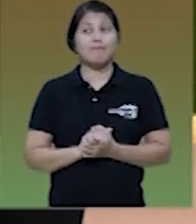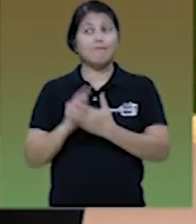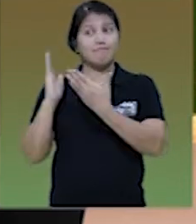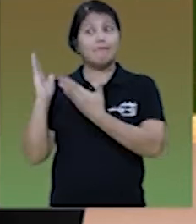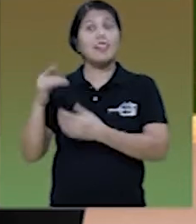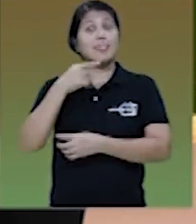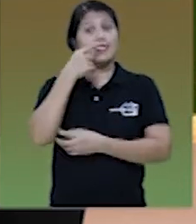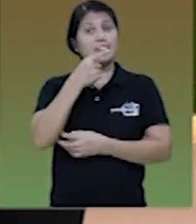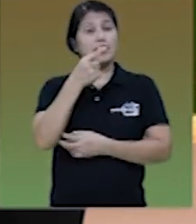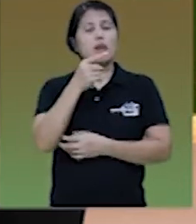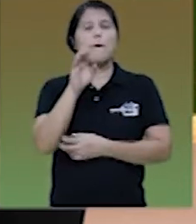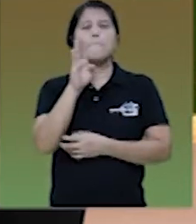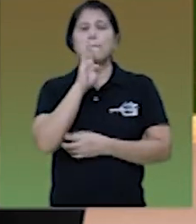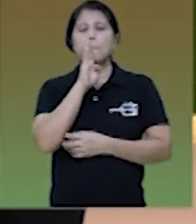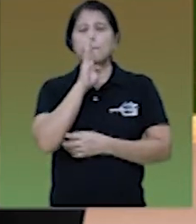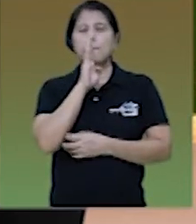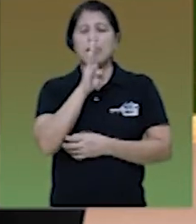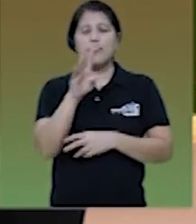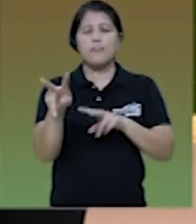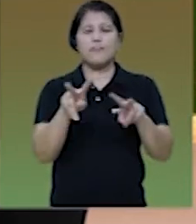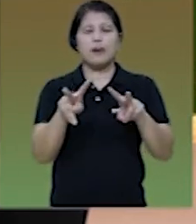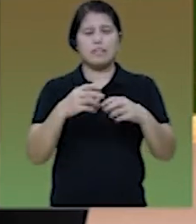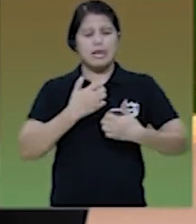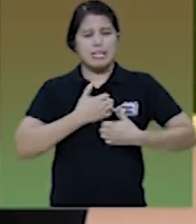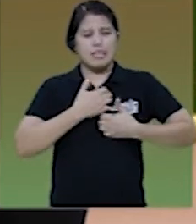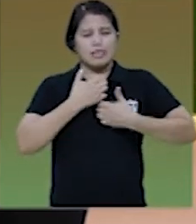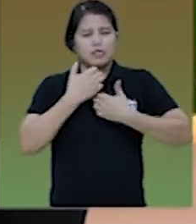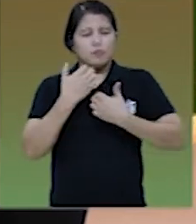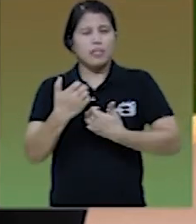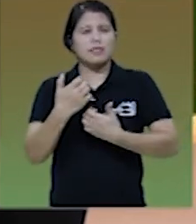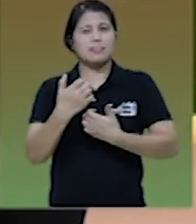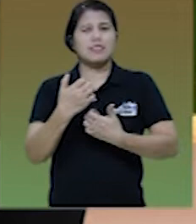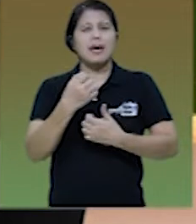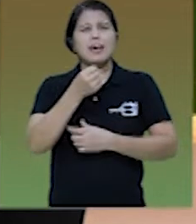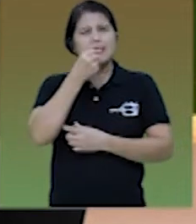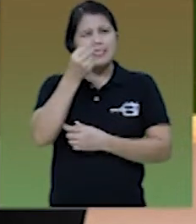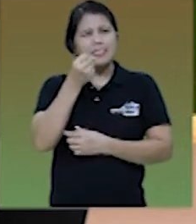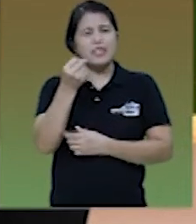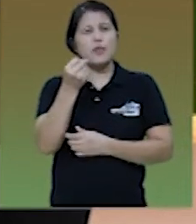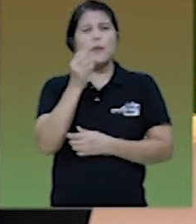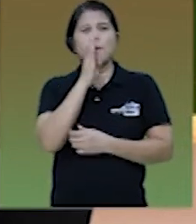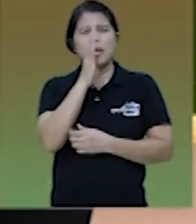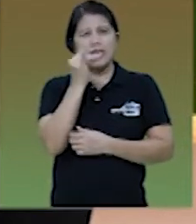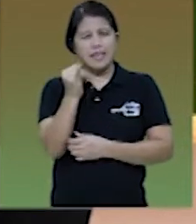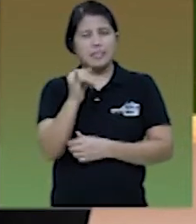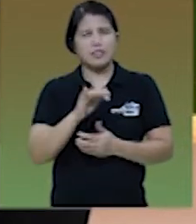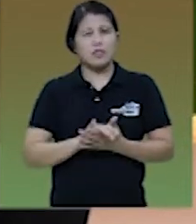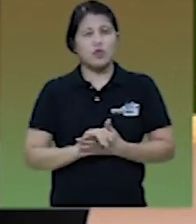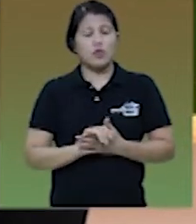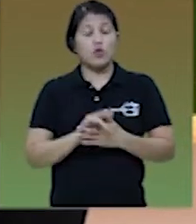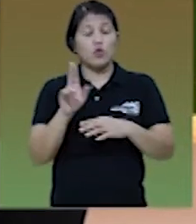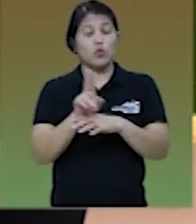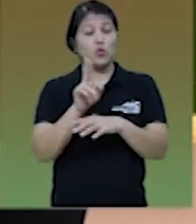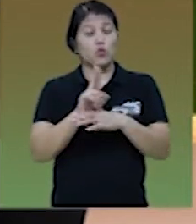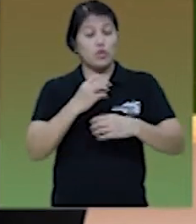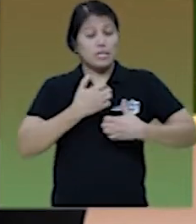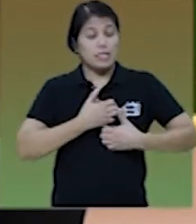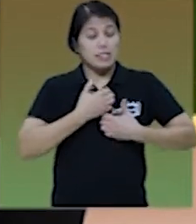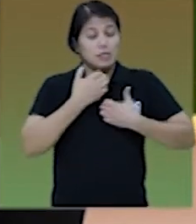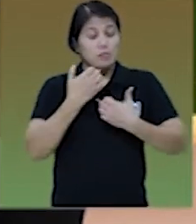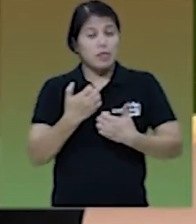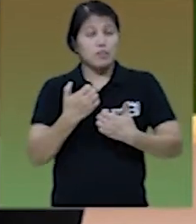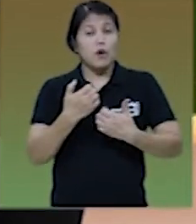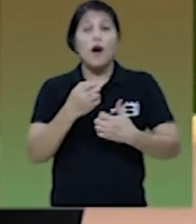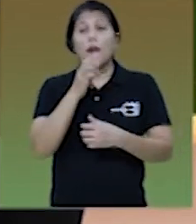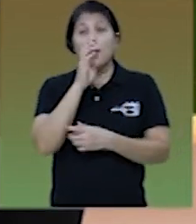I said, be verbs express state of being. They are used to express the state